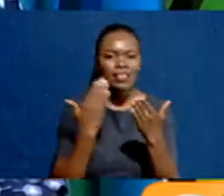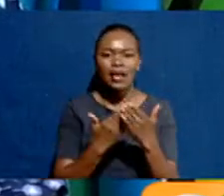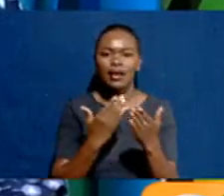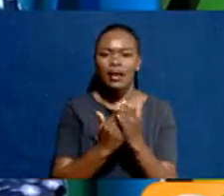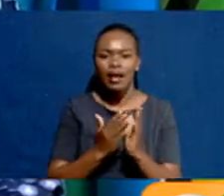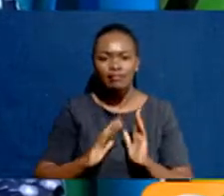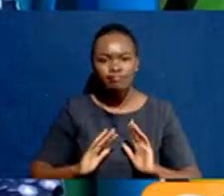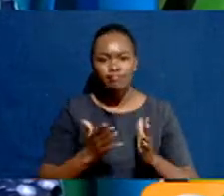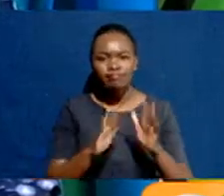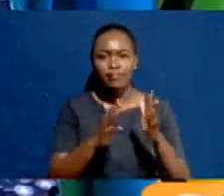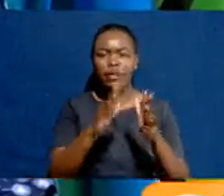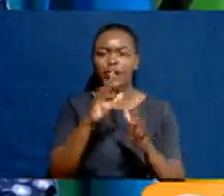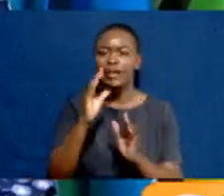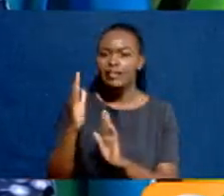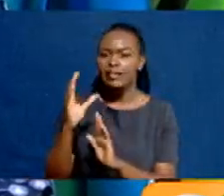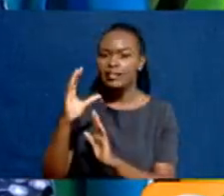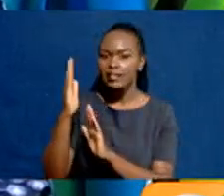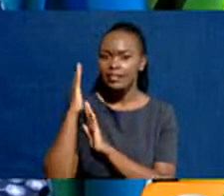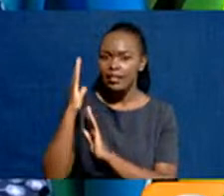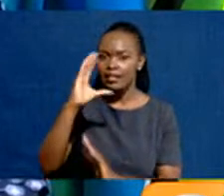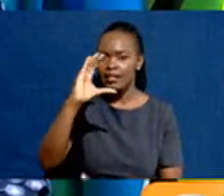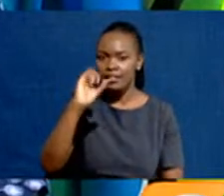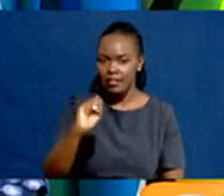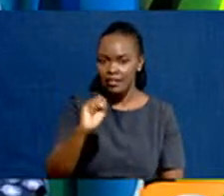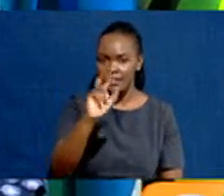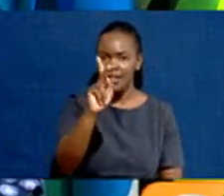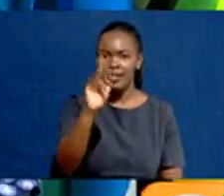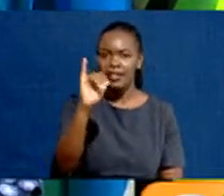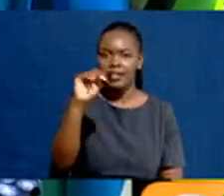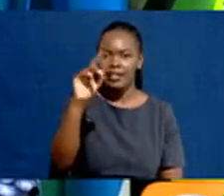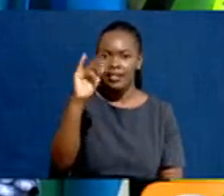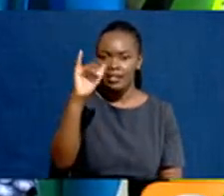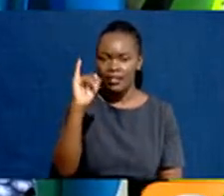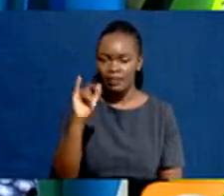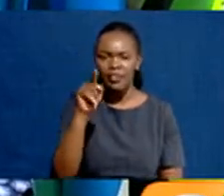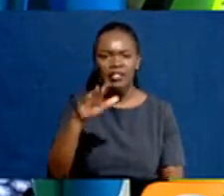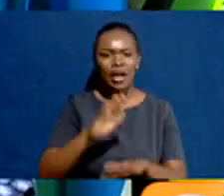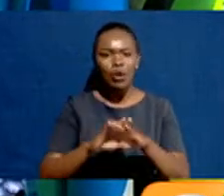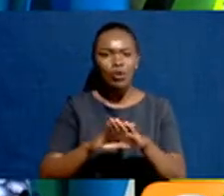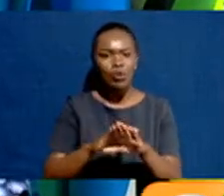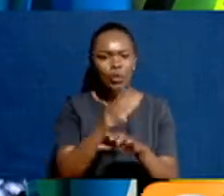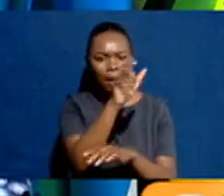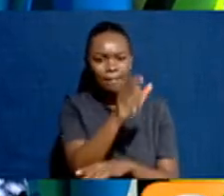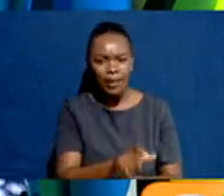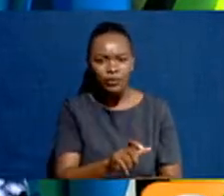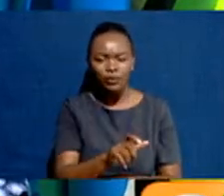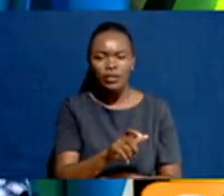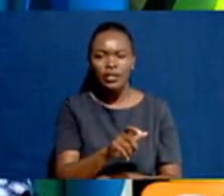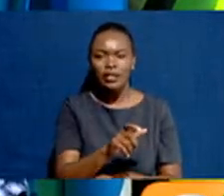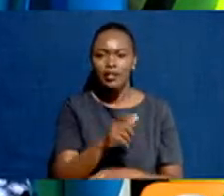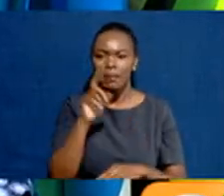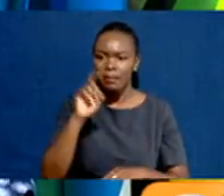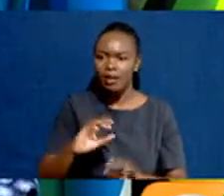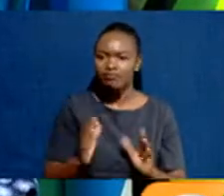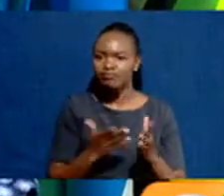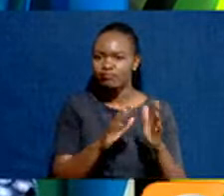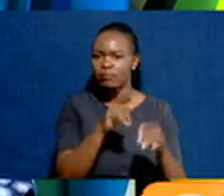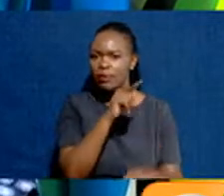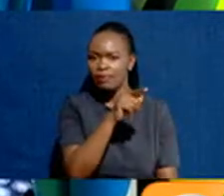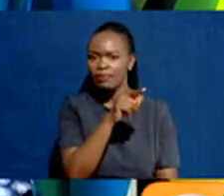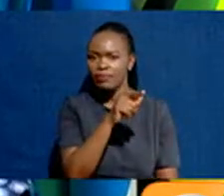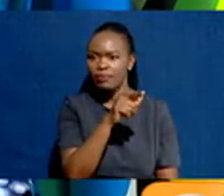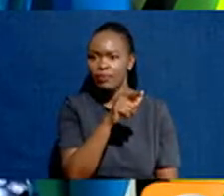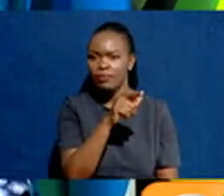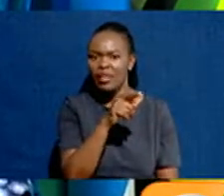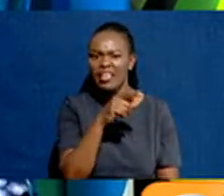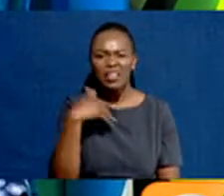commend Professor Kithure Kindiki for his leadership in this matter. He's a cool guy. Many people had demeaned him because of his size and height. And he